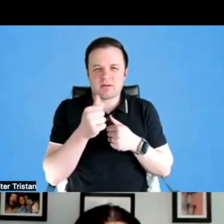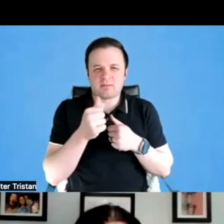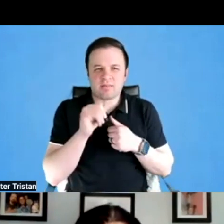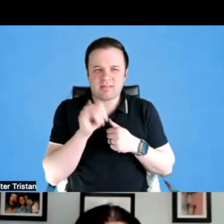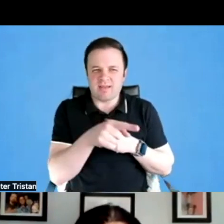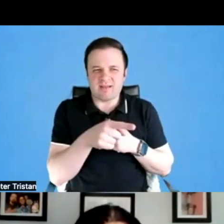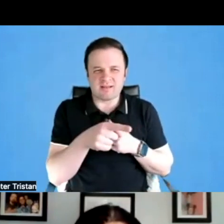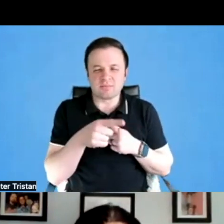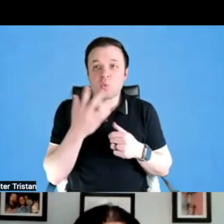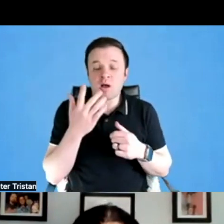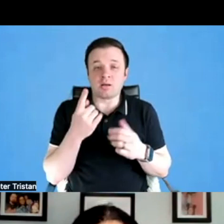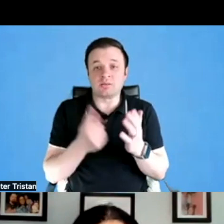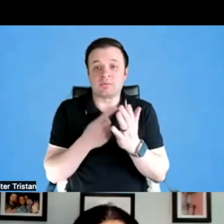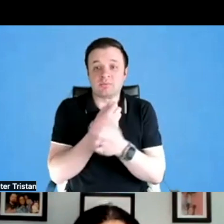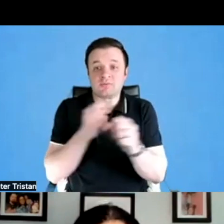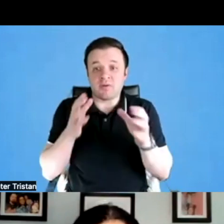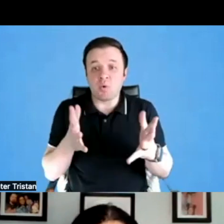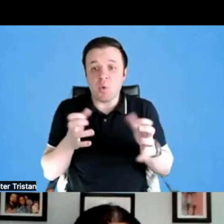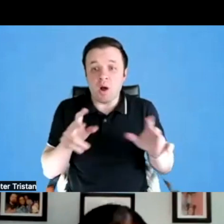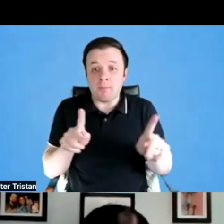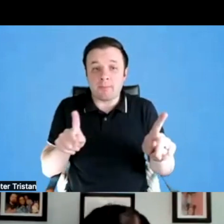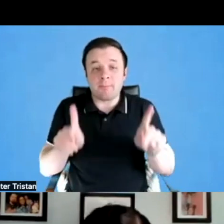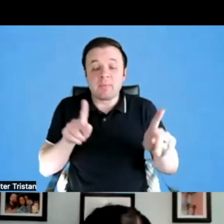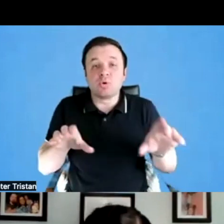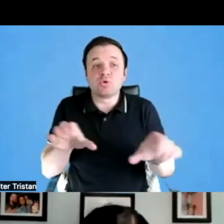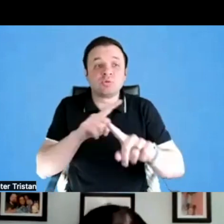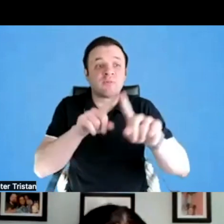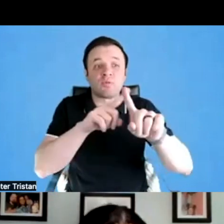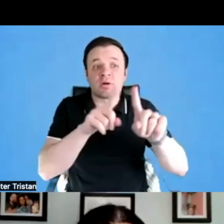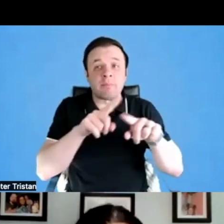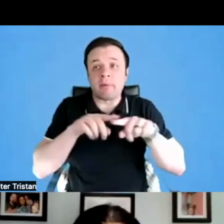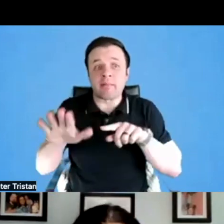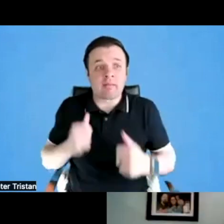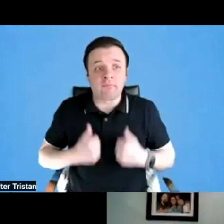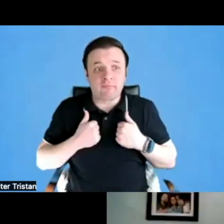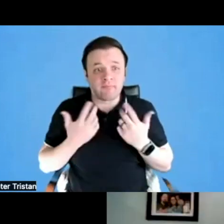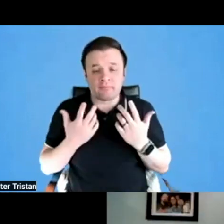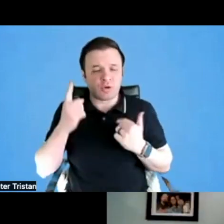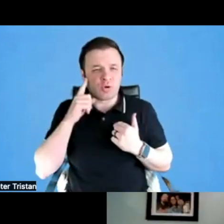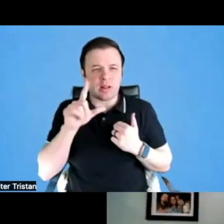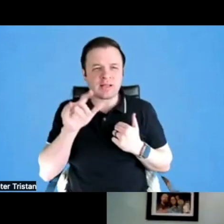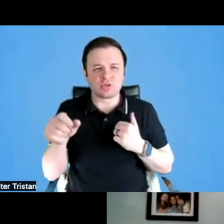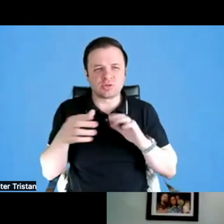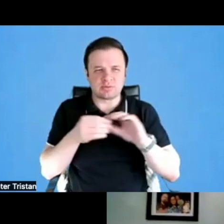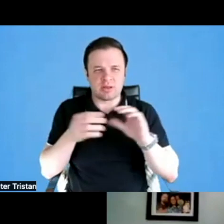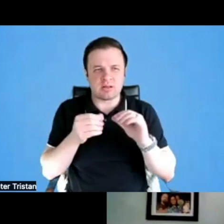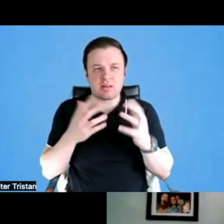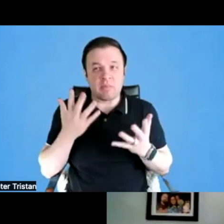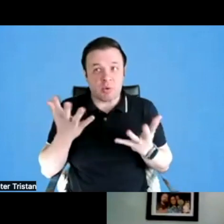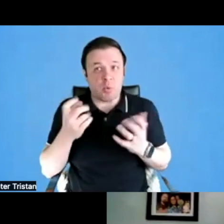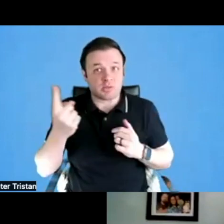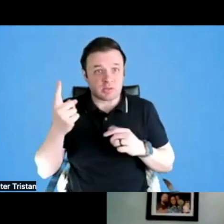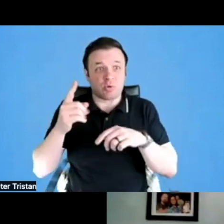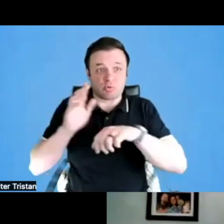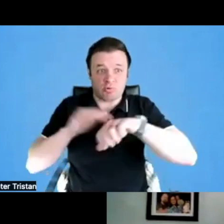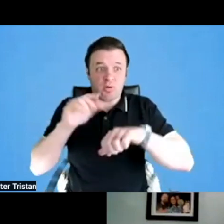sometimes want people to do different things in their lives. And like when I heard you, Lisa, say that, they might want someone to call the police, but they